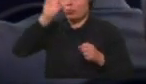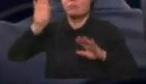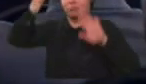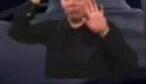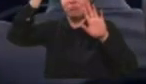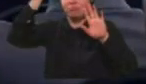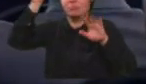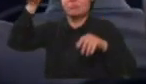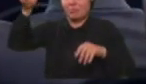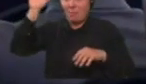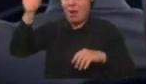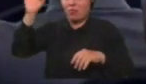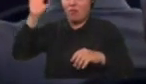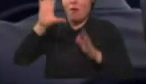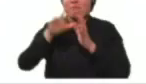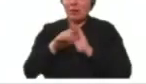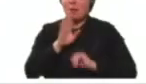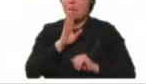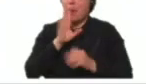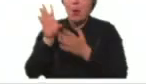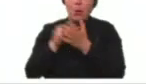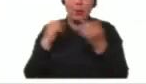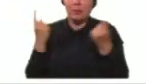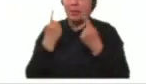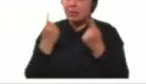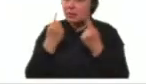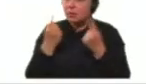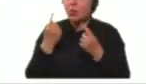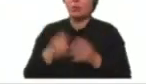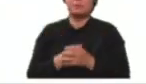city? Right. So, as we all know,